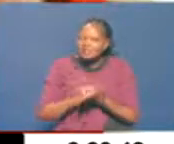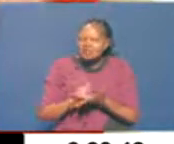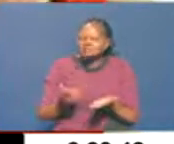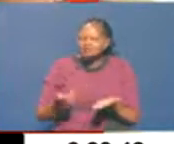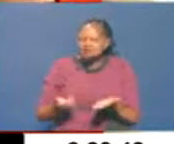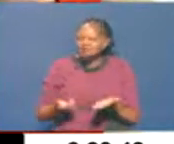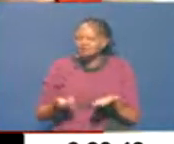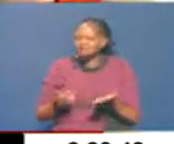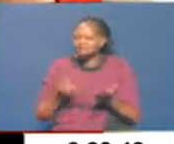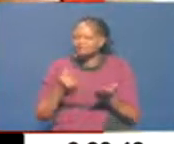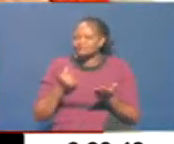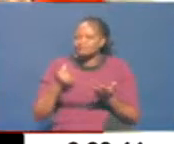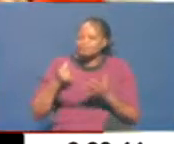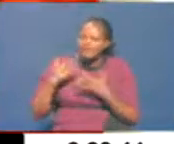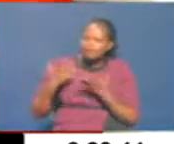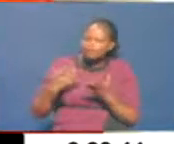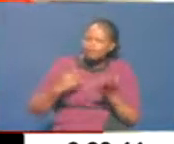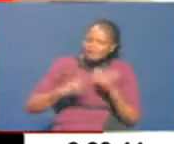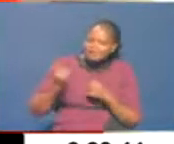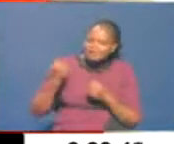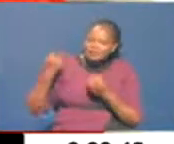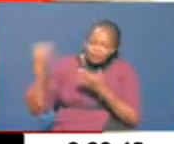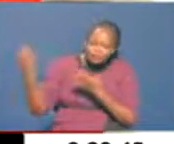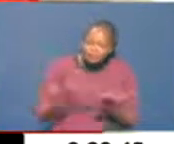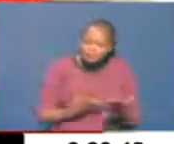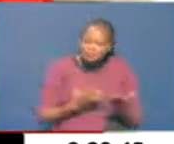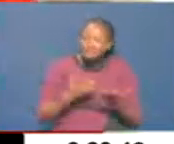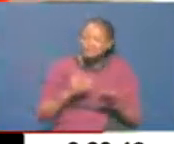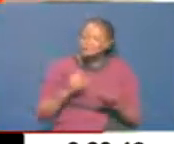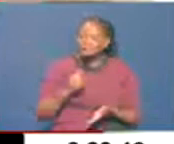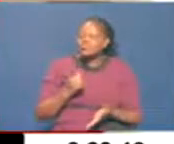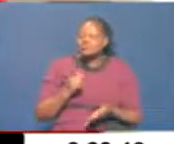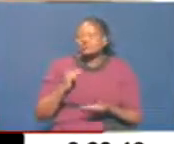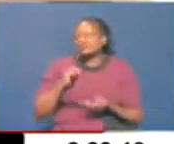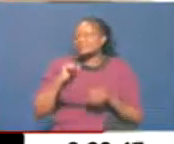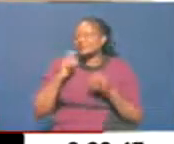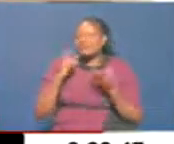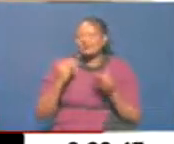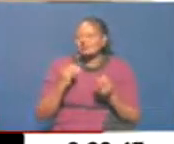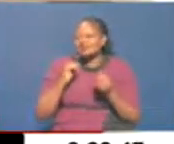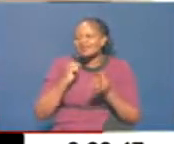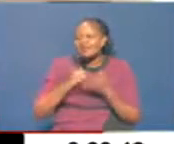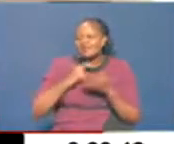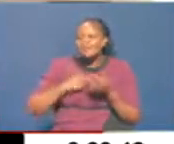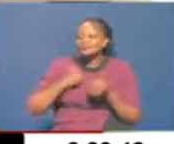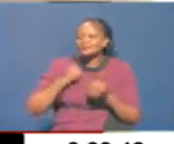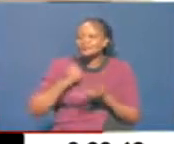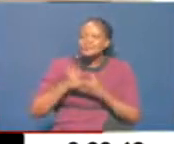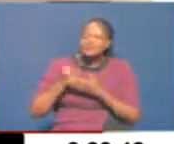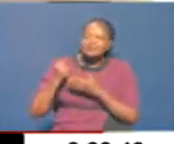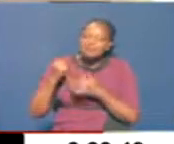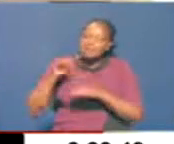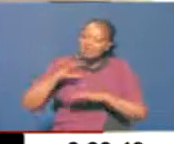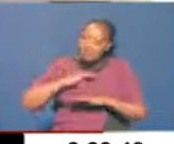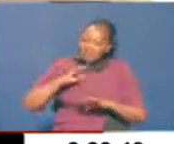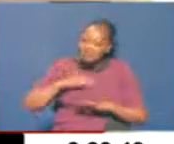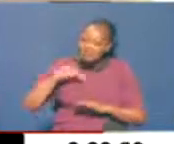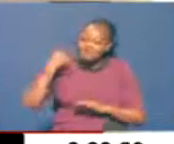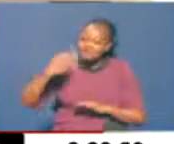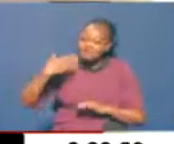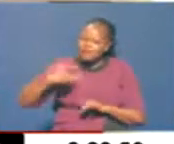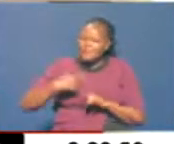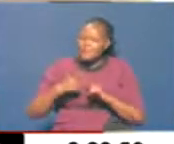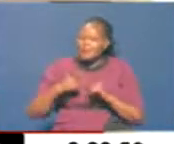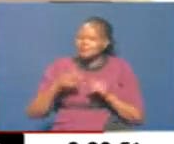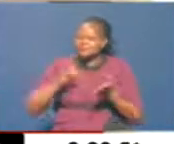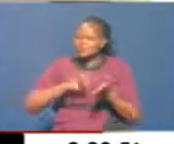and the supply chains in South Africa will enable us to continue getting, you know, continuous, you know, stocks mm-hmm. of J&J. Right. But in terms of